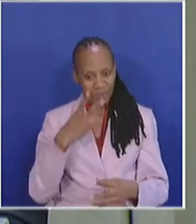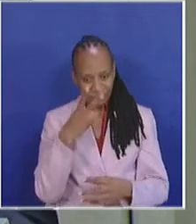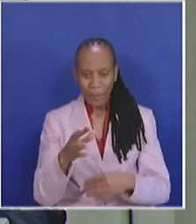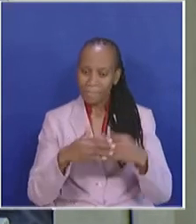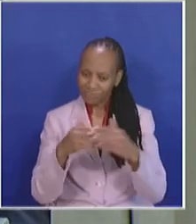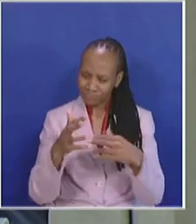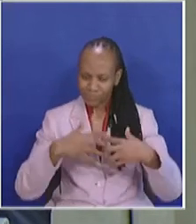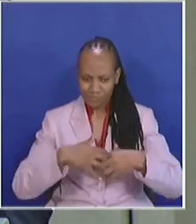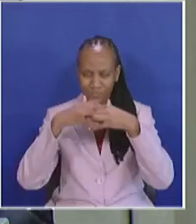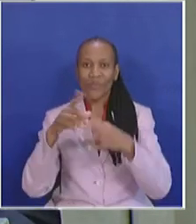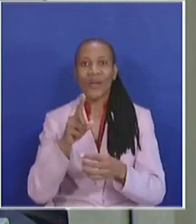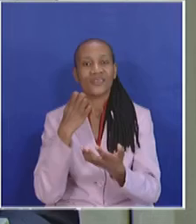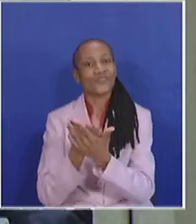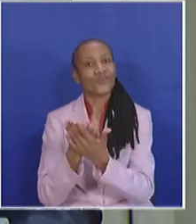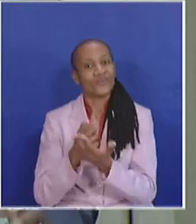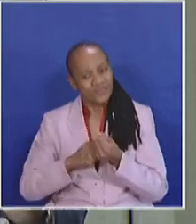foundation for the economy.